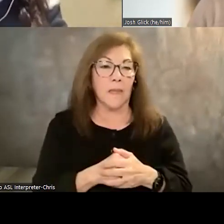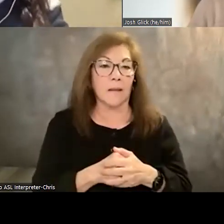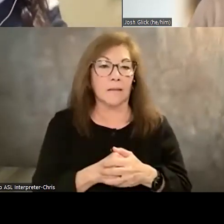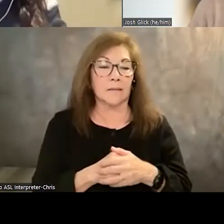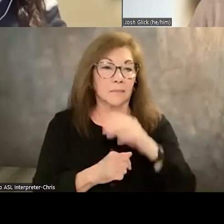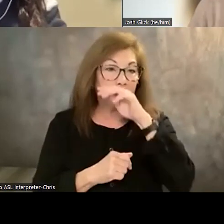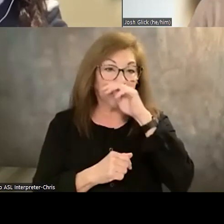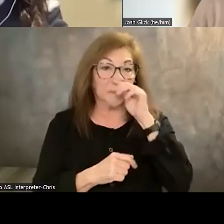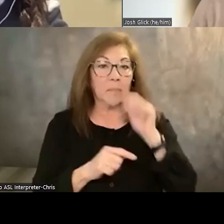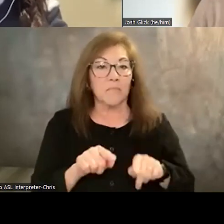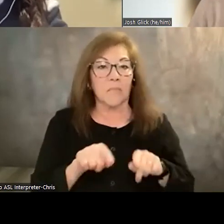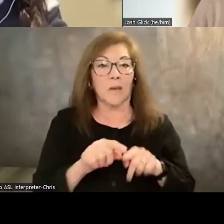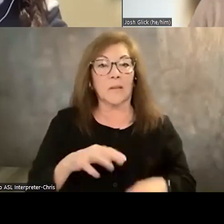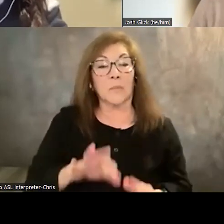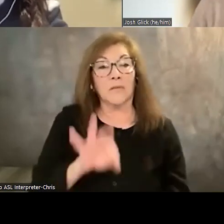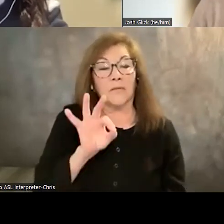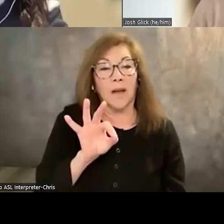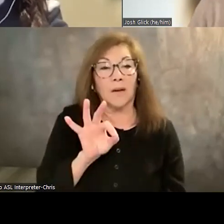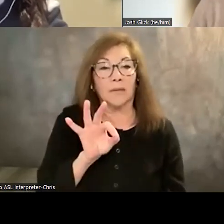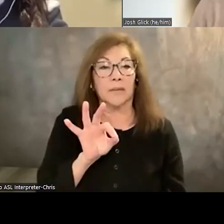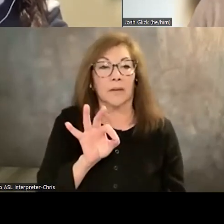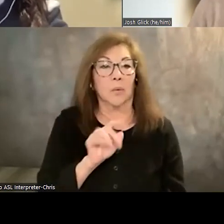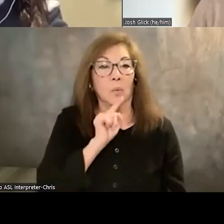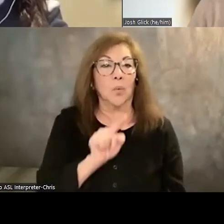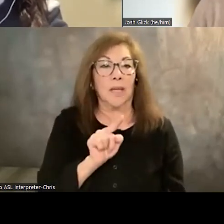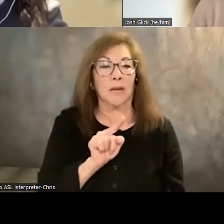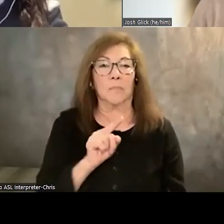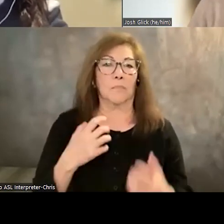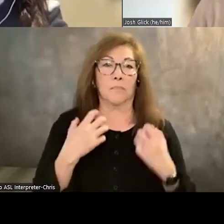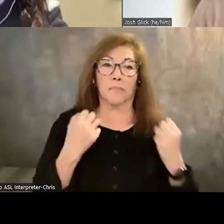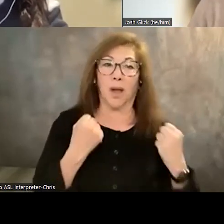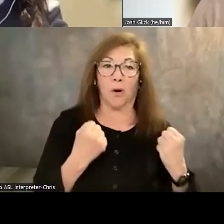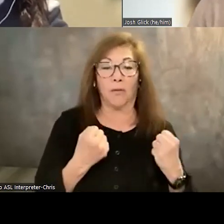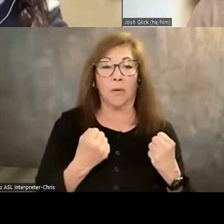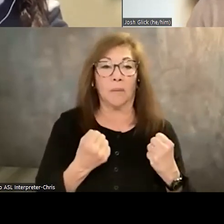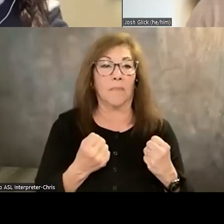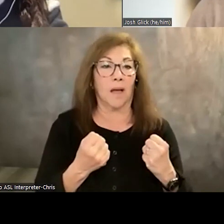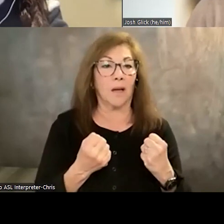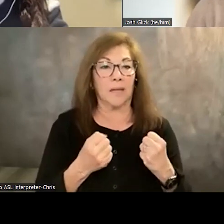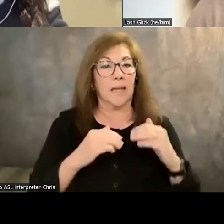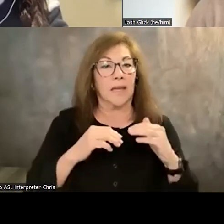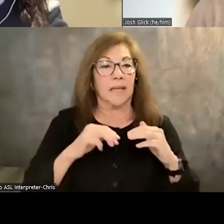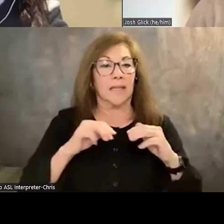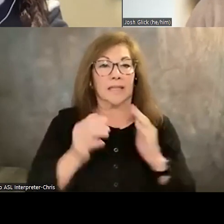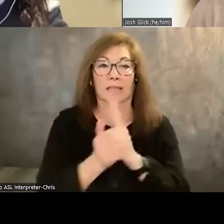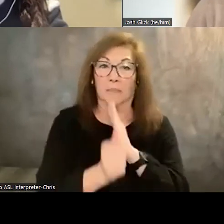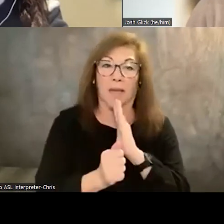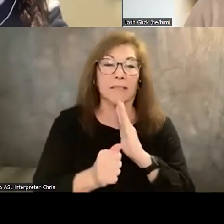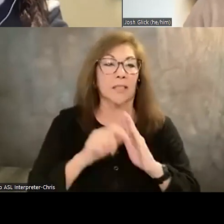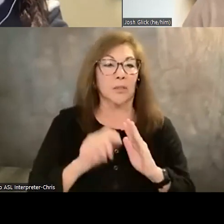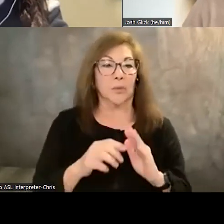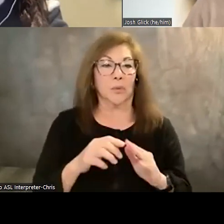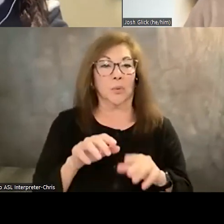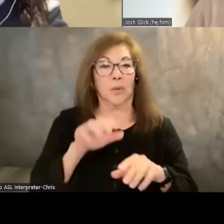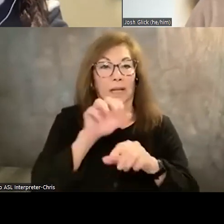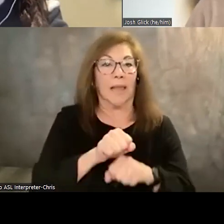But there was also something that we found, you know, very powerful about this capacity to reclaim this technology. And we